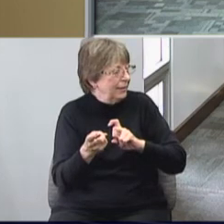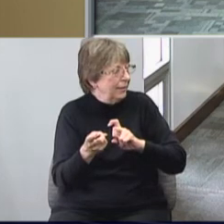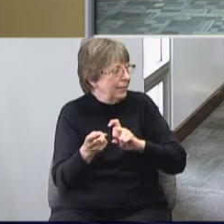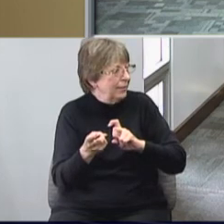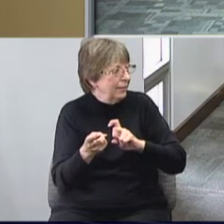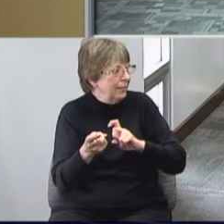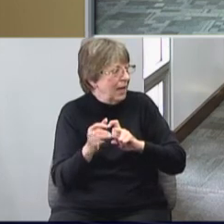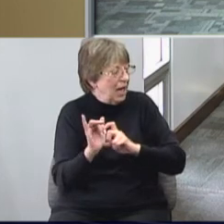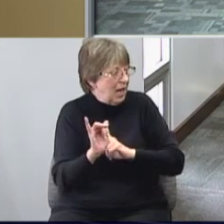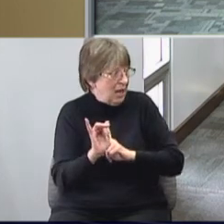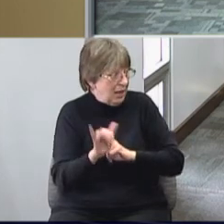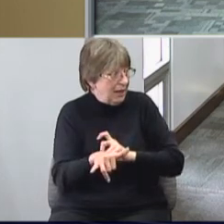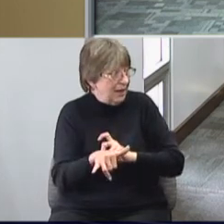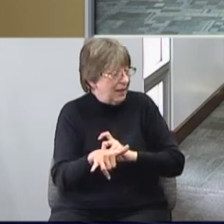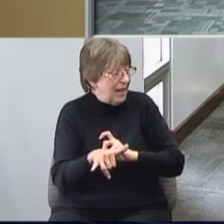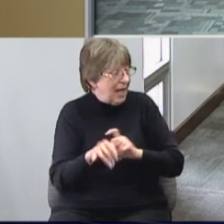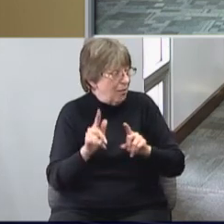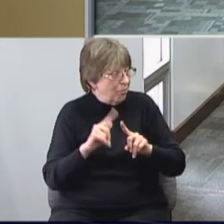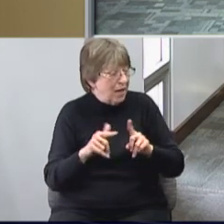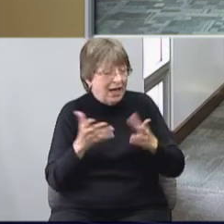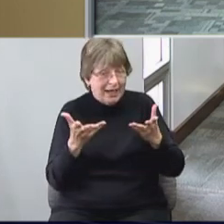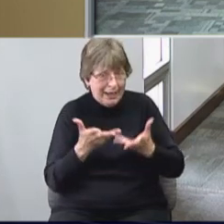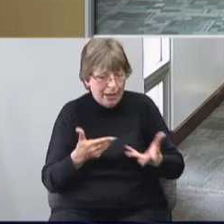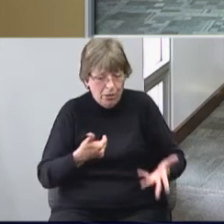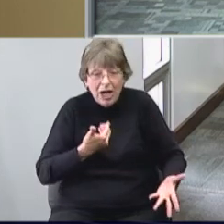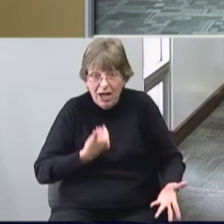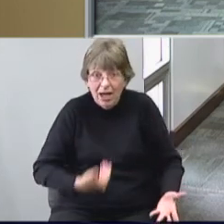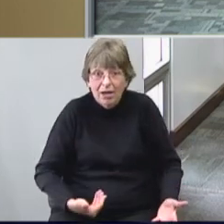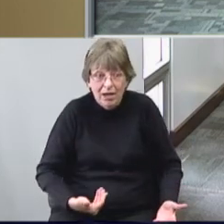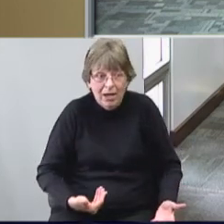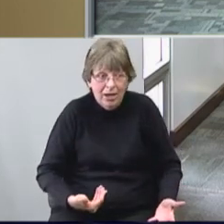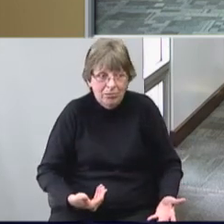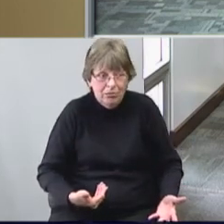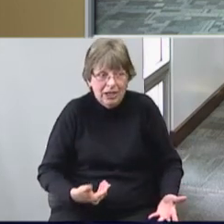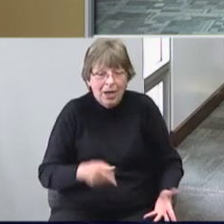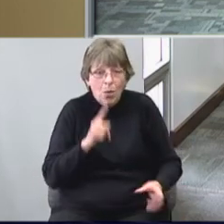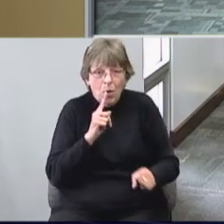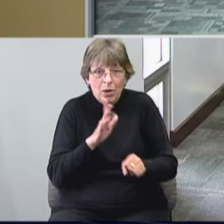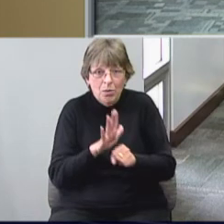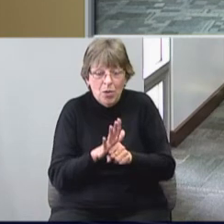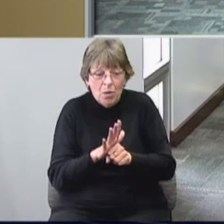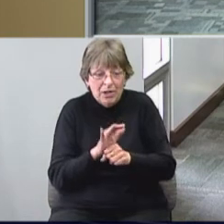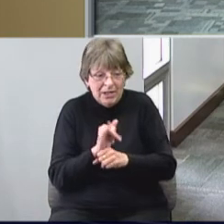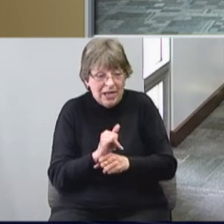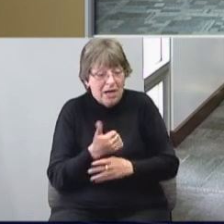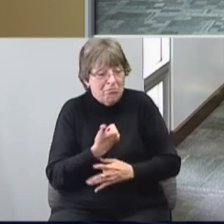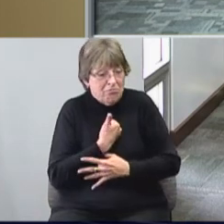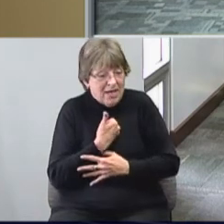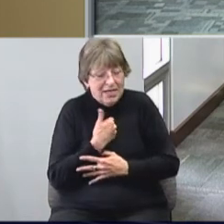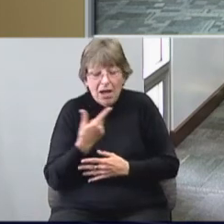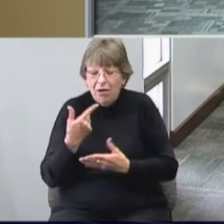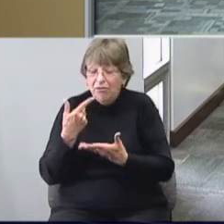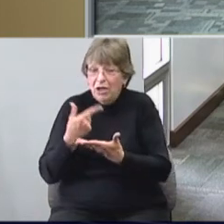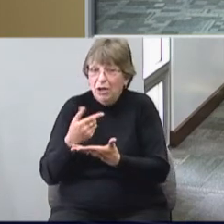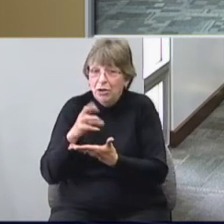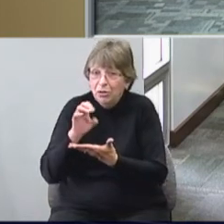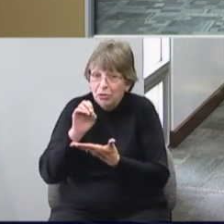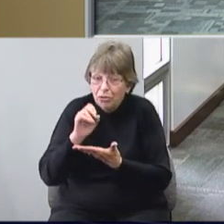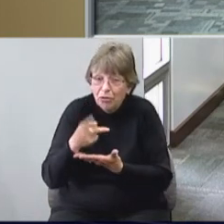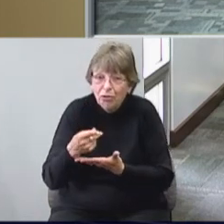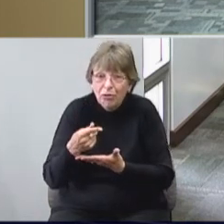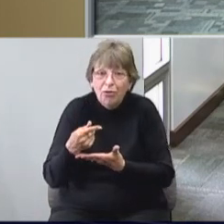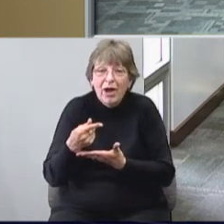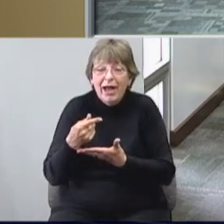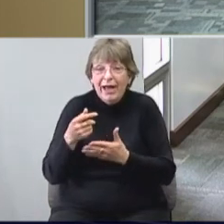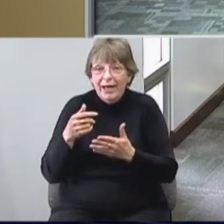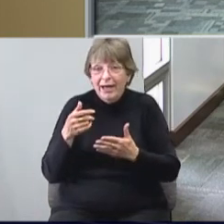all, I'm here to assure you all that me, Greg, and the whole staff, we are going to